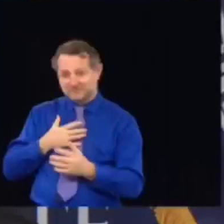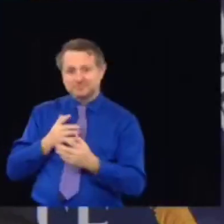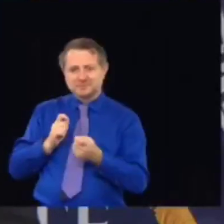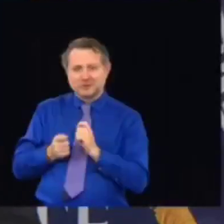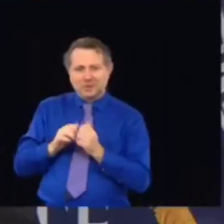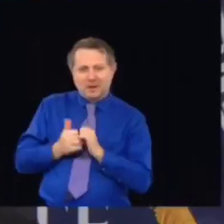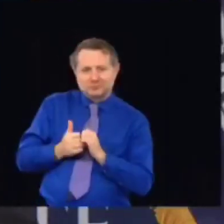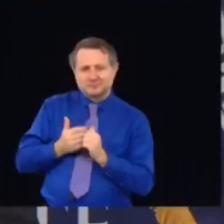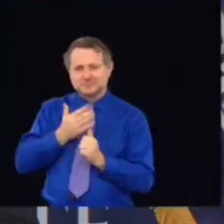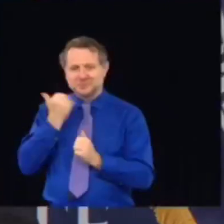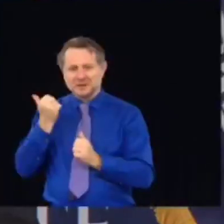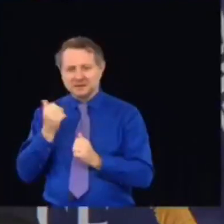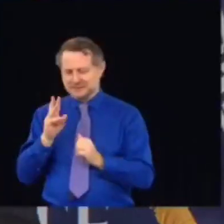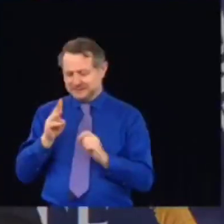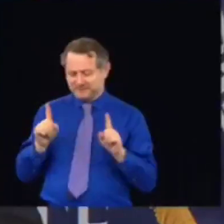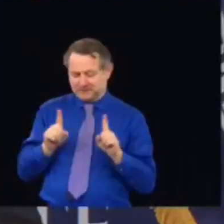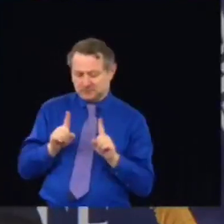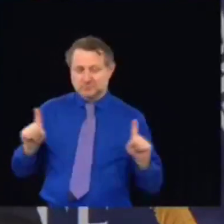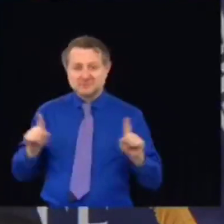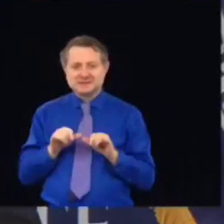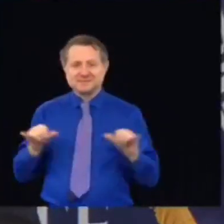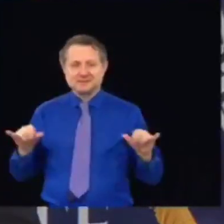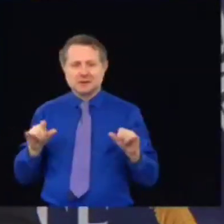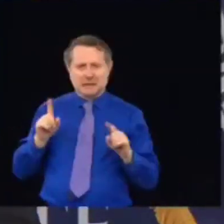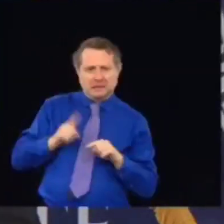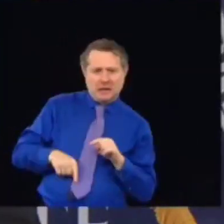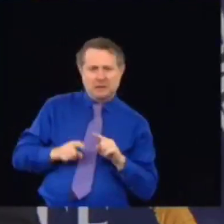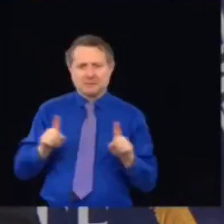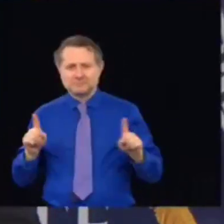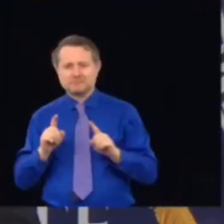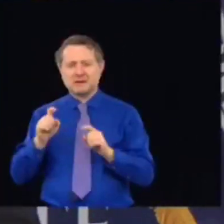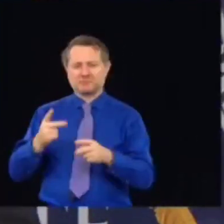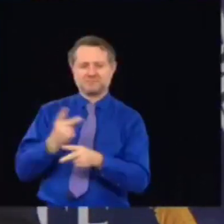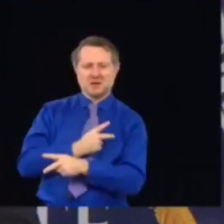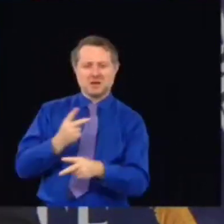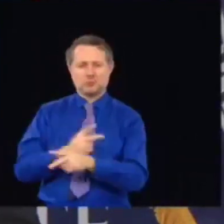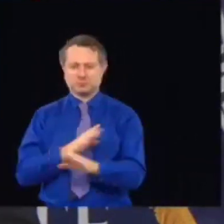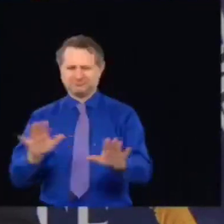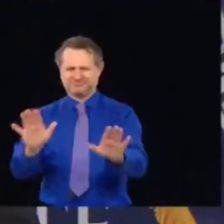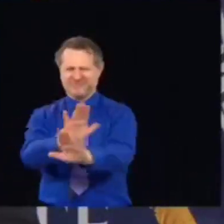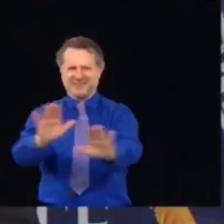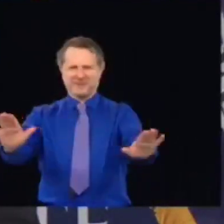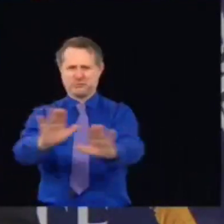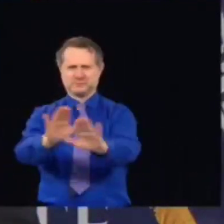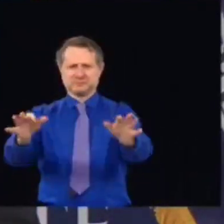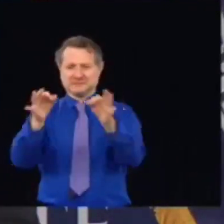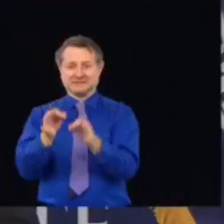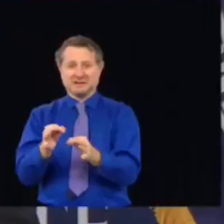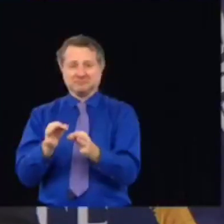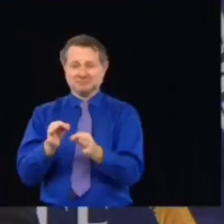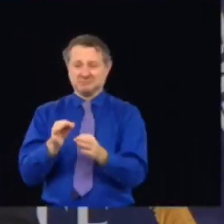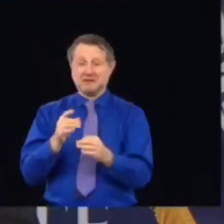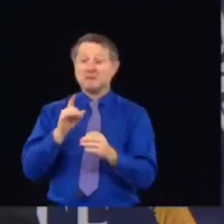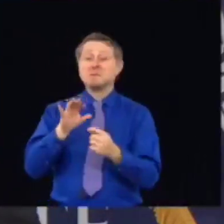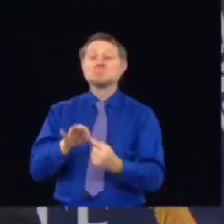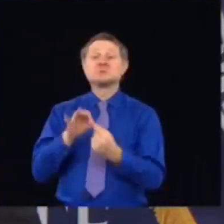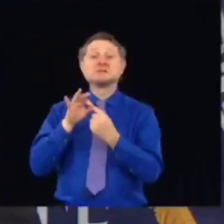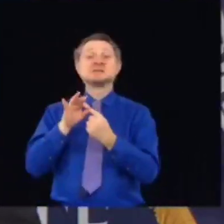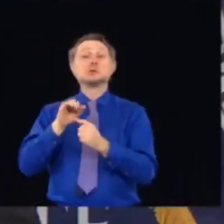really fit 6 feet. All those one-off issues, if you